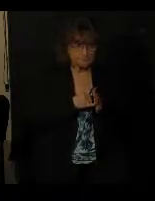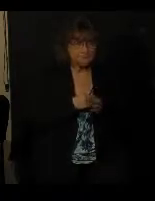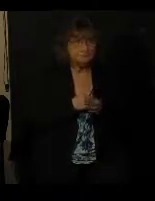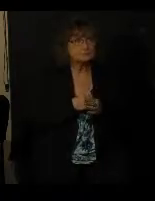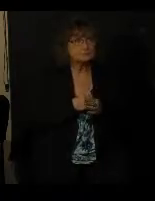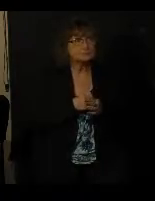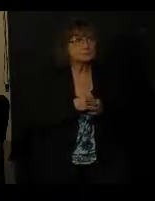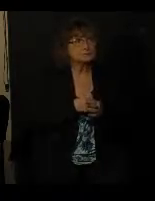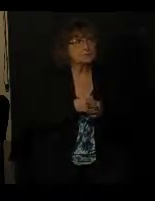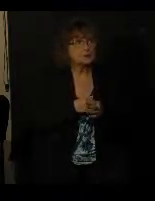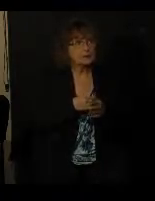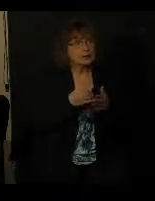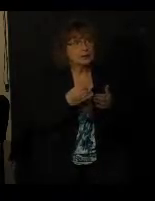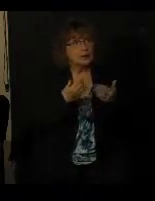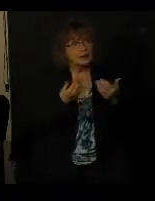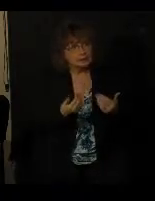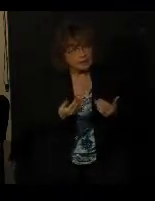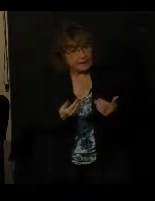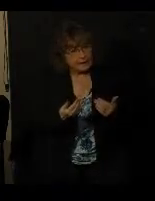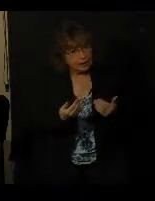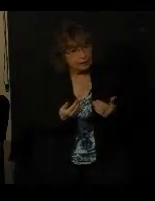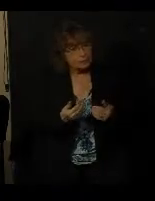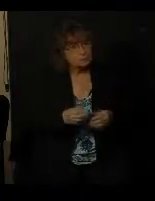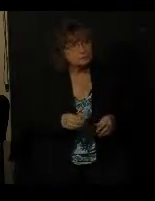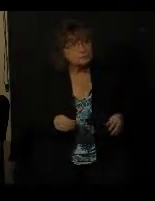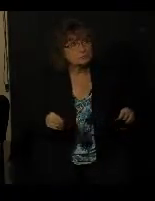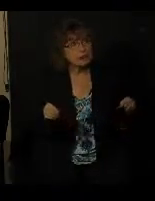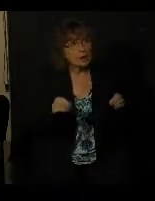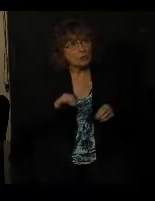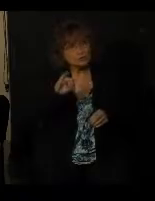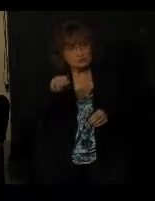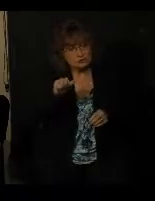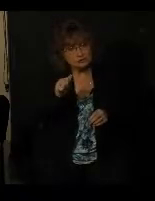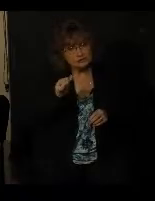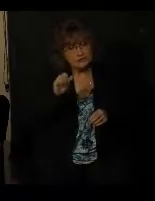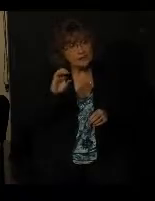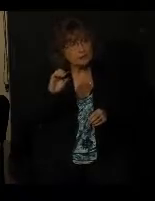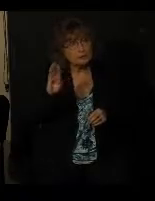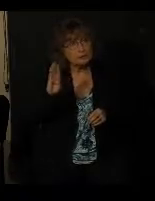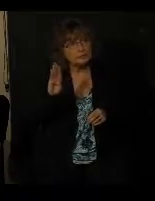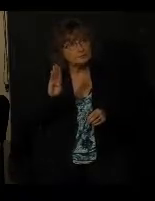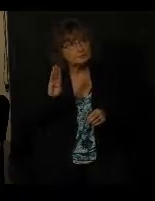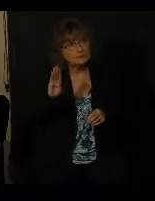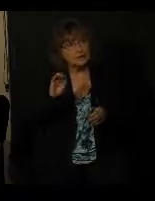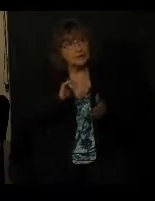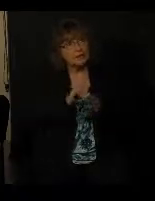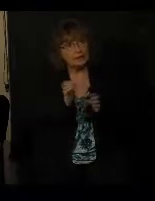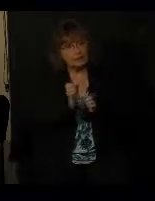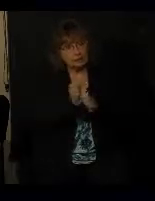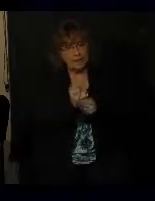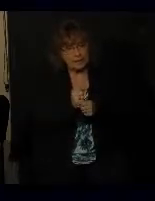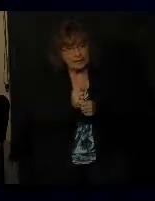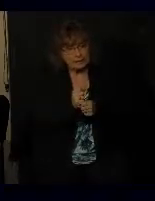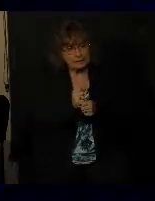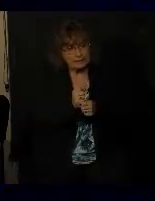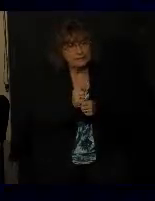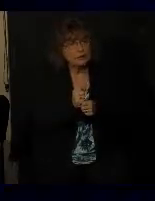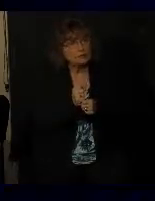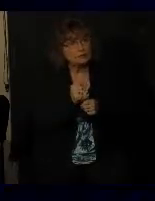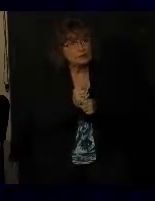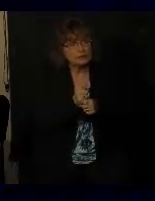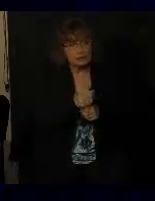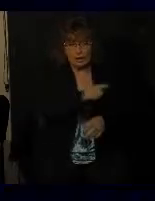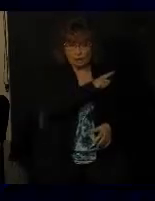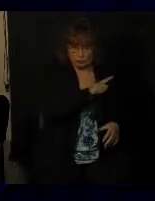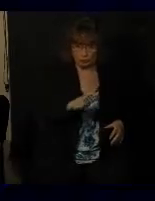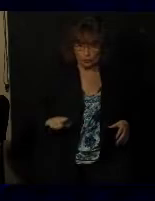and Israel whom I have chosen. Thus says the Lord that made thee and formed thee